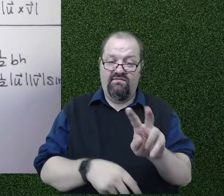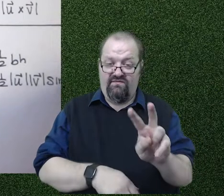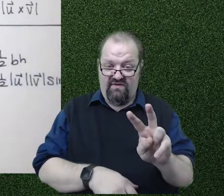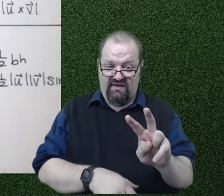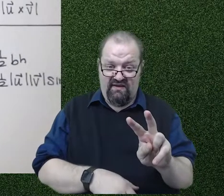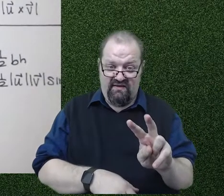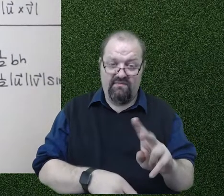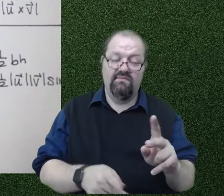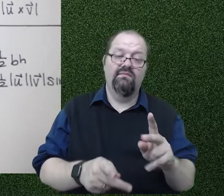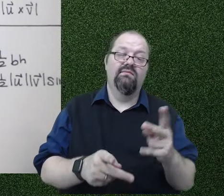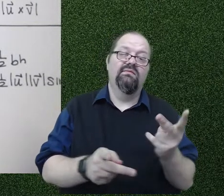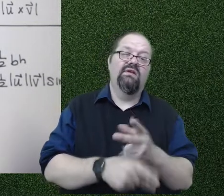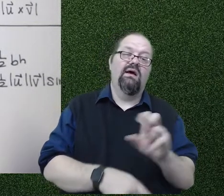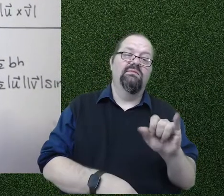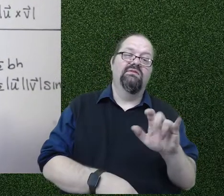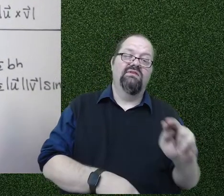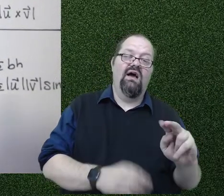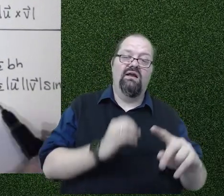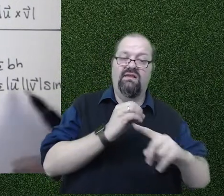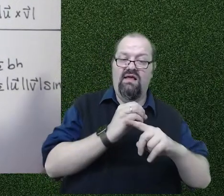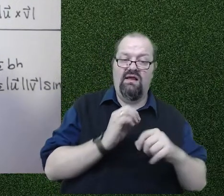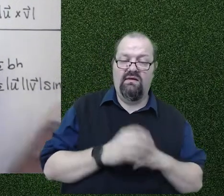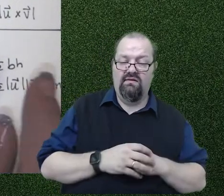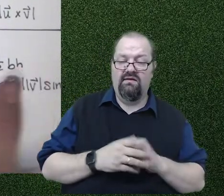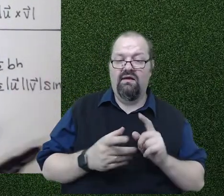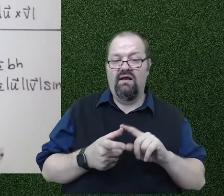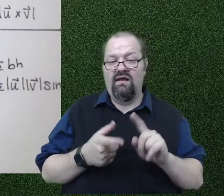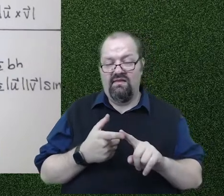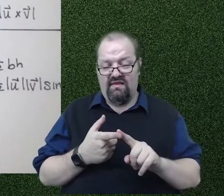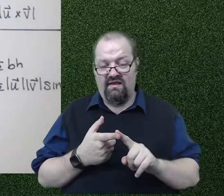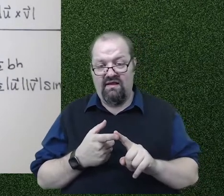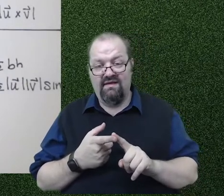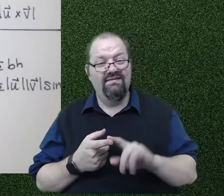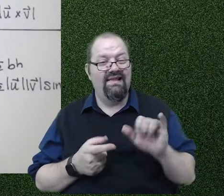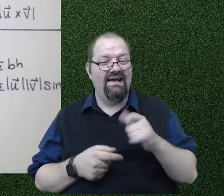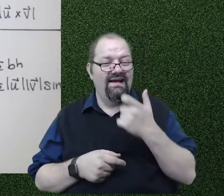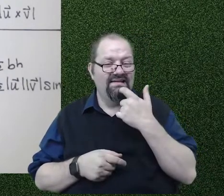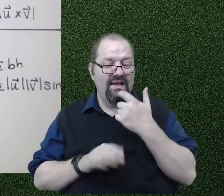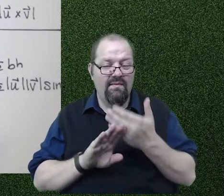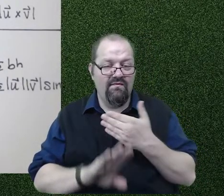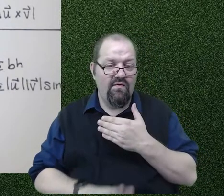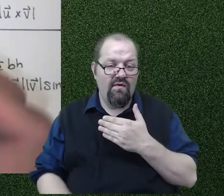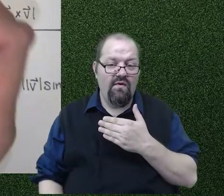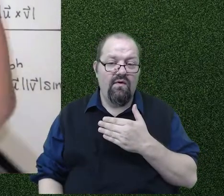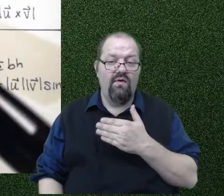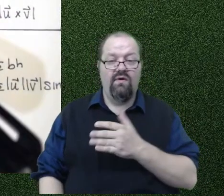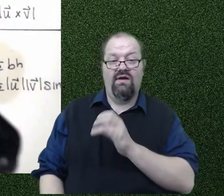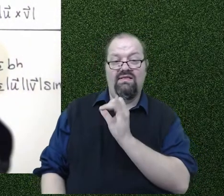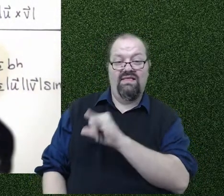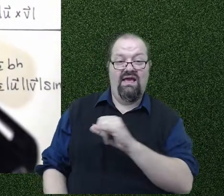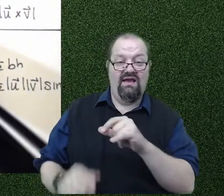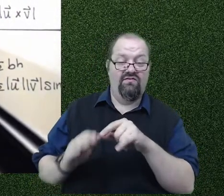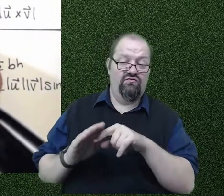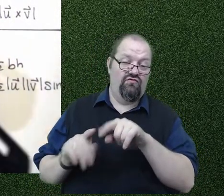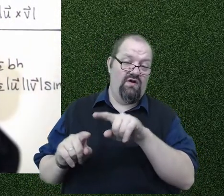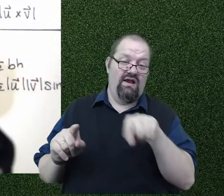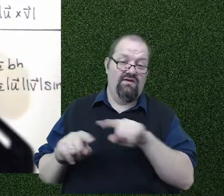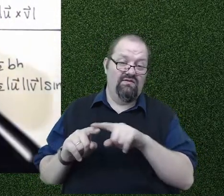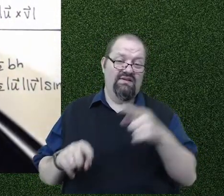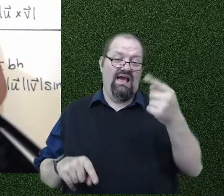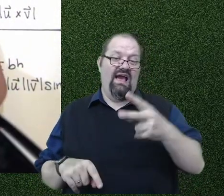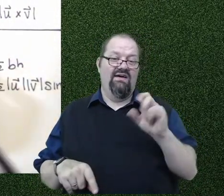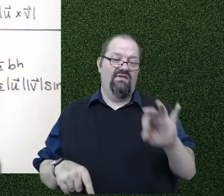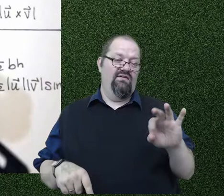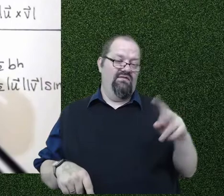angle between them. And just like I said before, that this triangle, that's half of this parallelogram